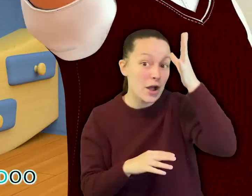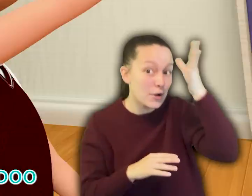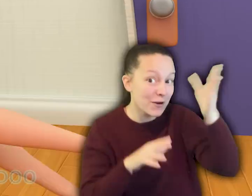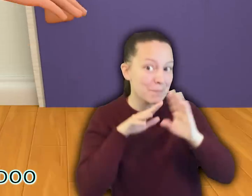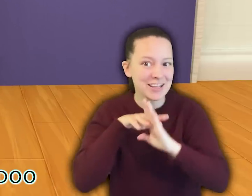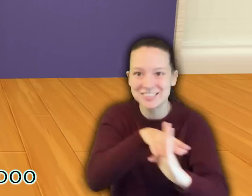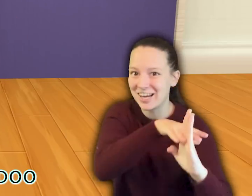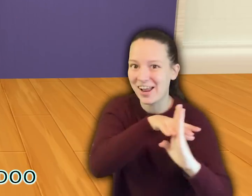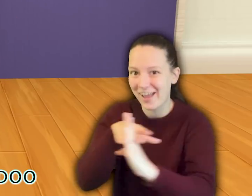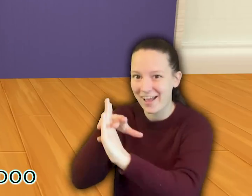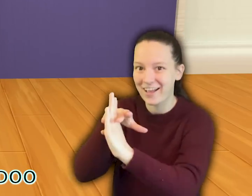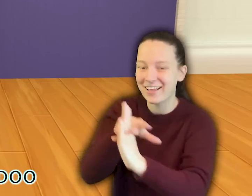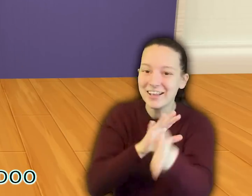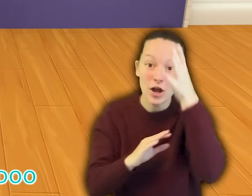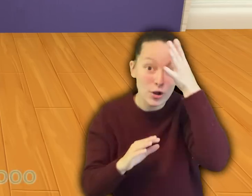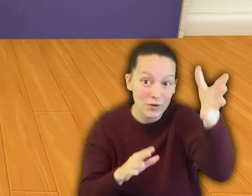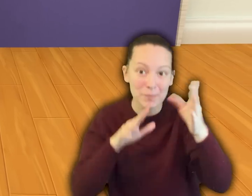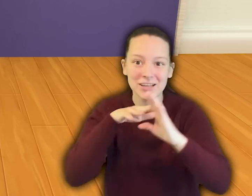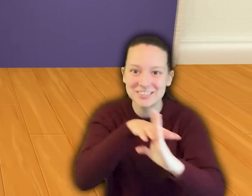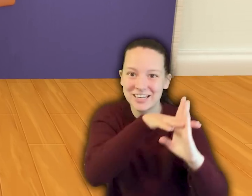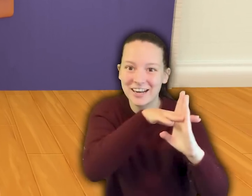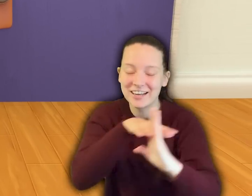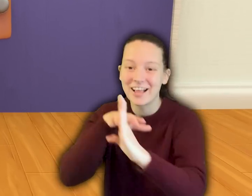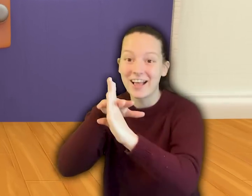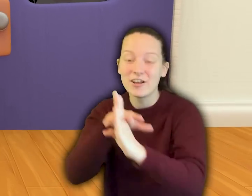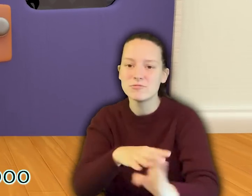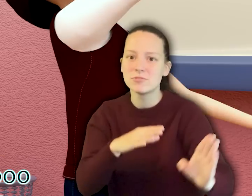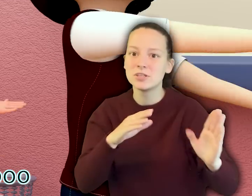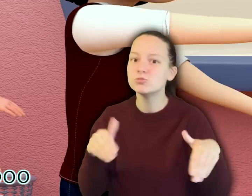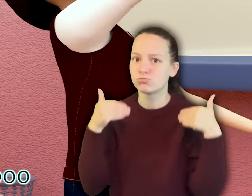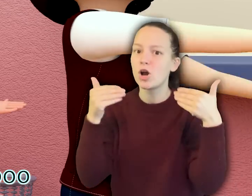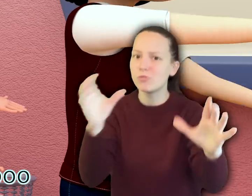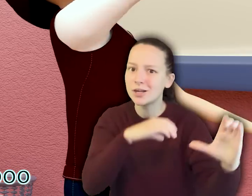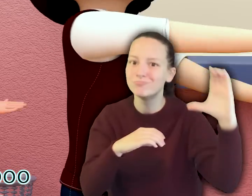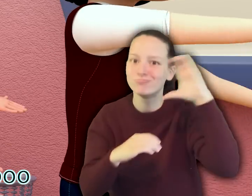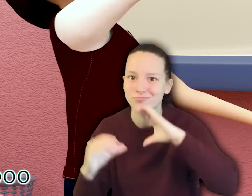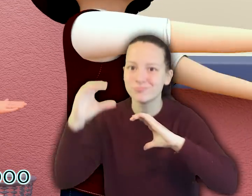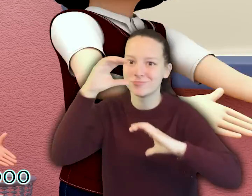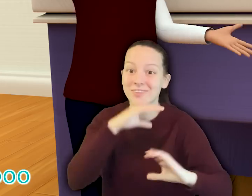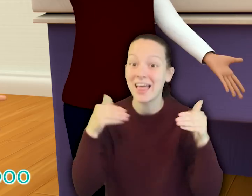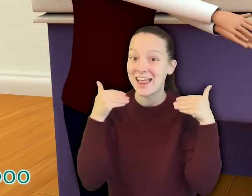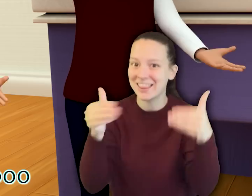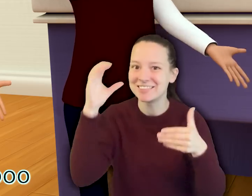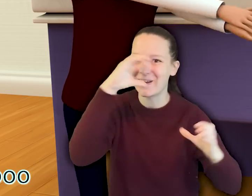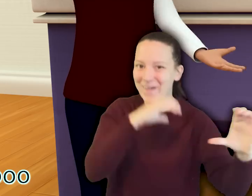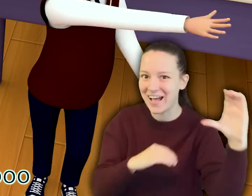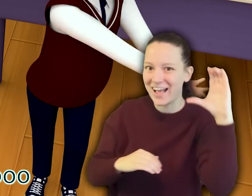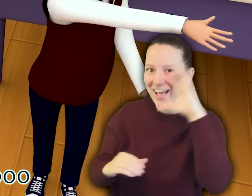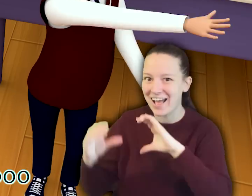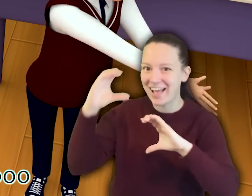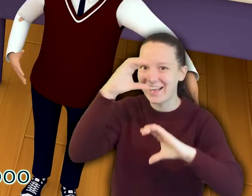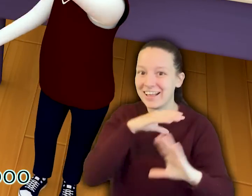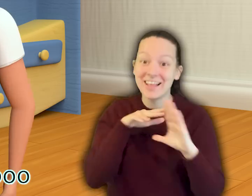doo doo doo do grandpa shark doo dooo doo doo doo doo grandpa shark Let's Go Hunt Let's Go